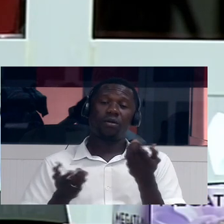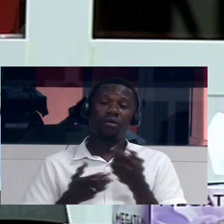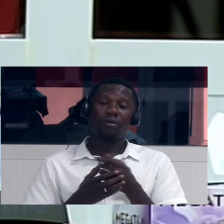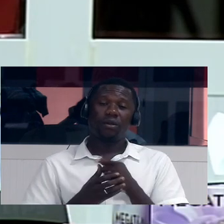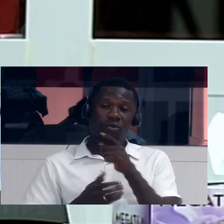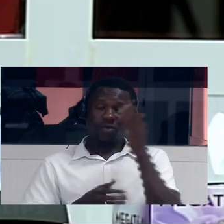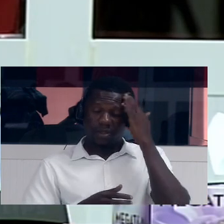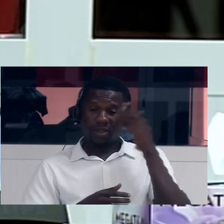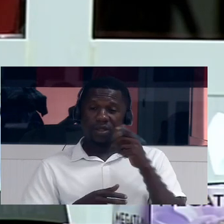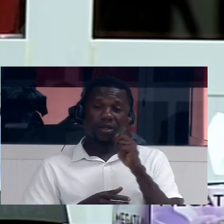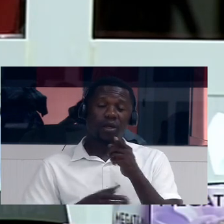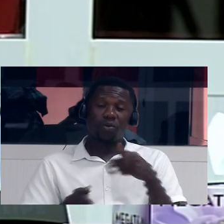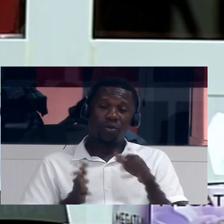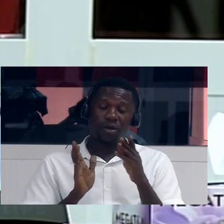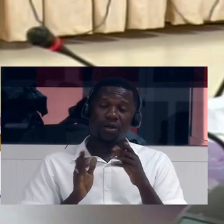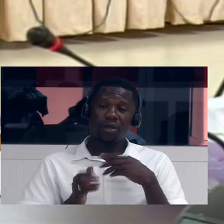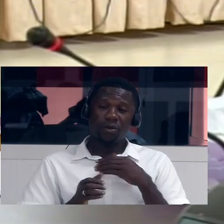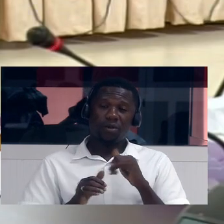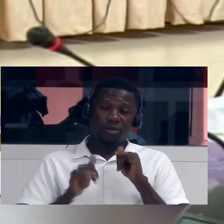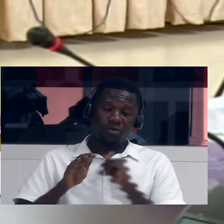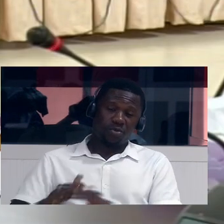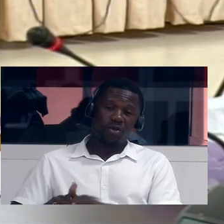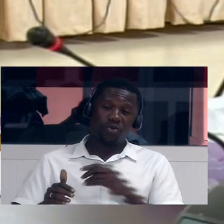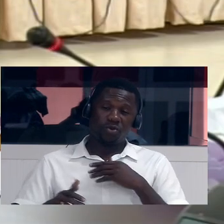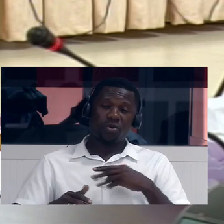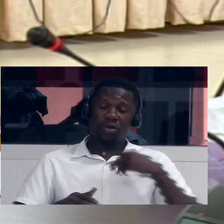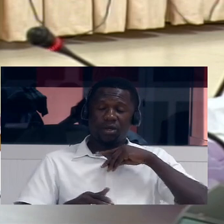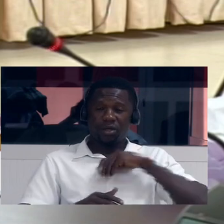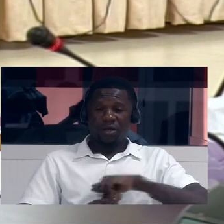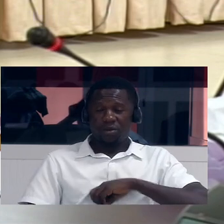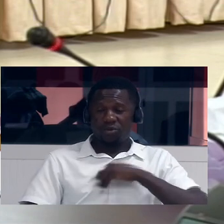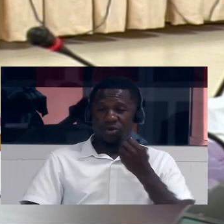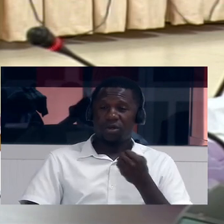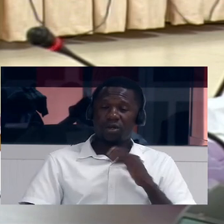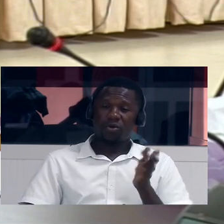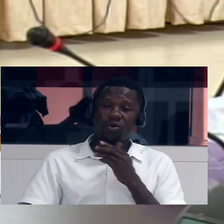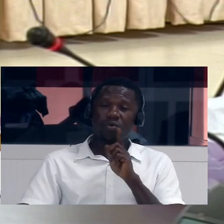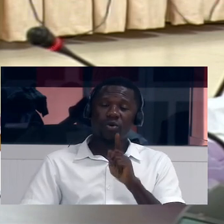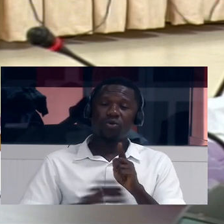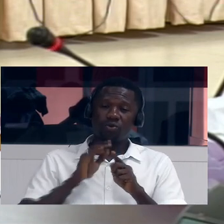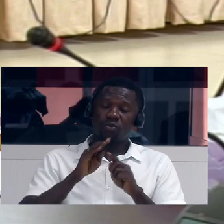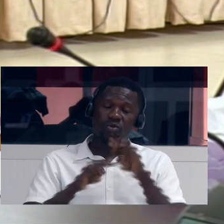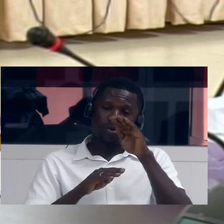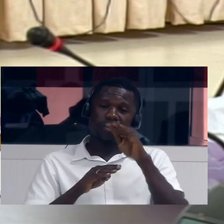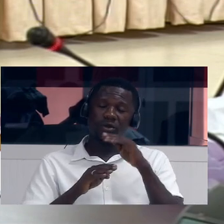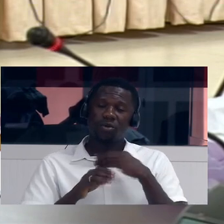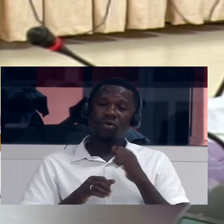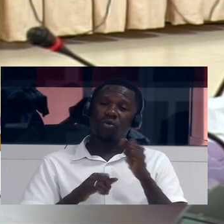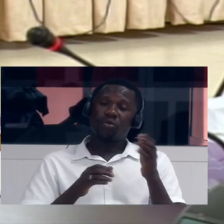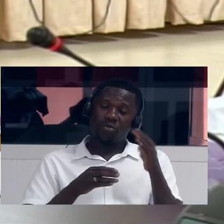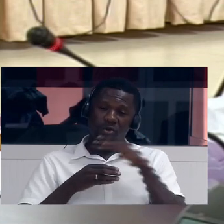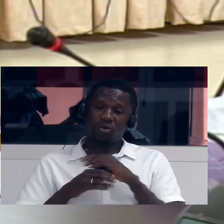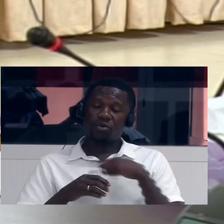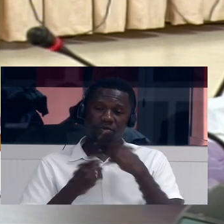Didn't you think that way, and that you suppressed your emotions and had gone one, two more steps to have brought us